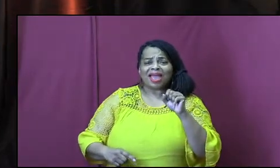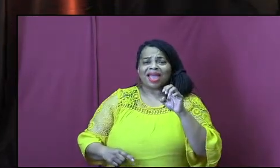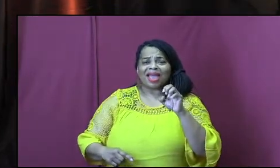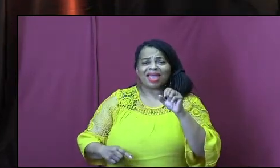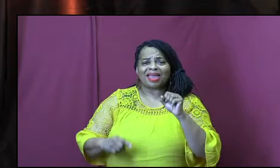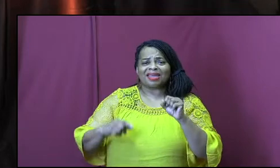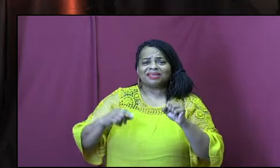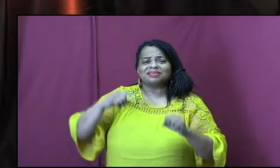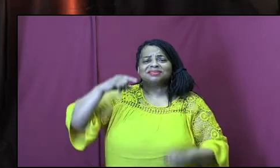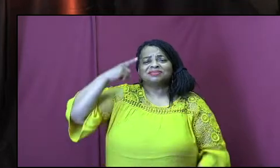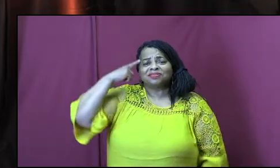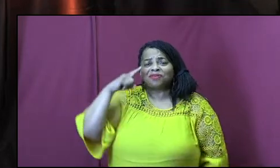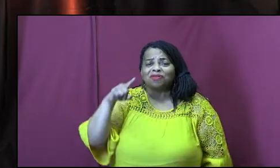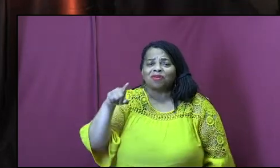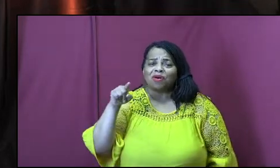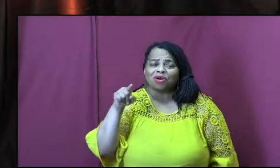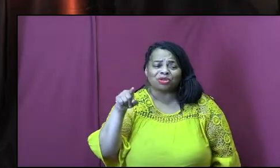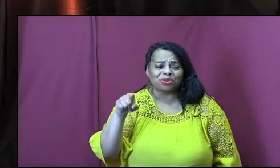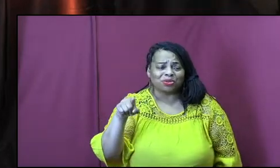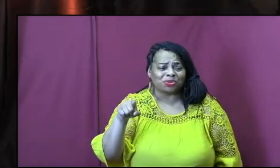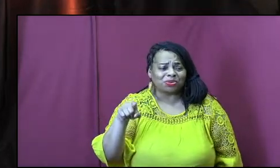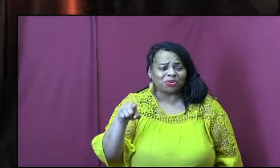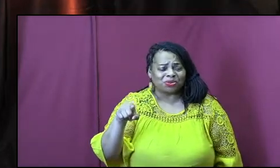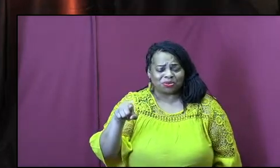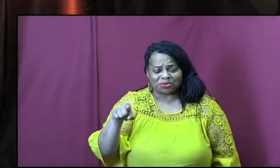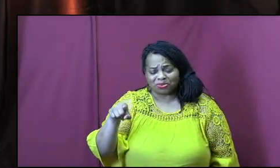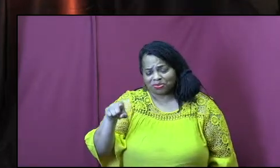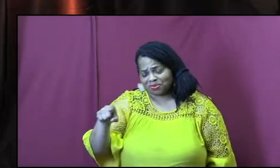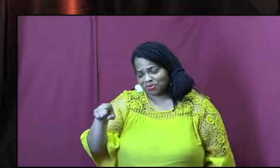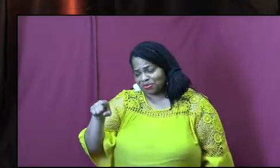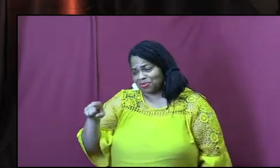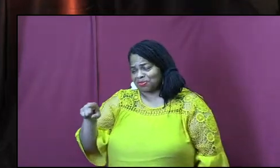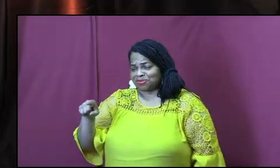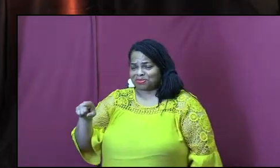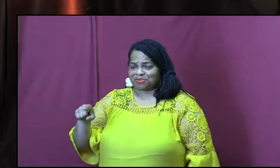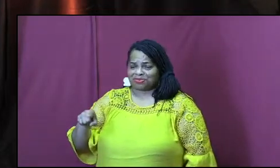pleads your case for you.